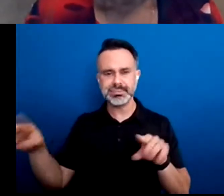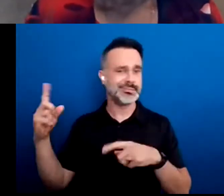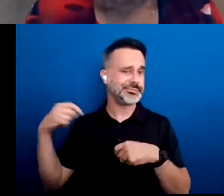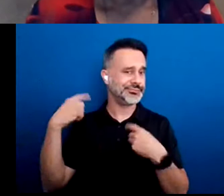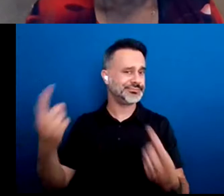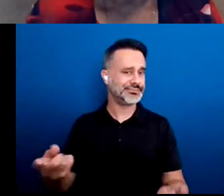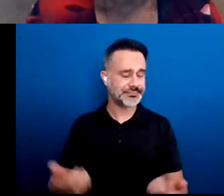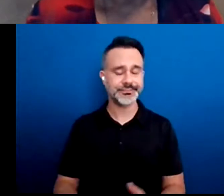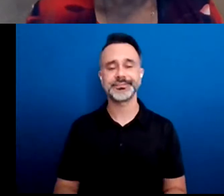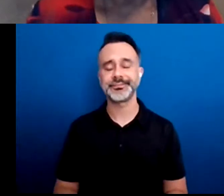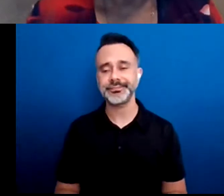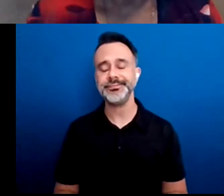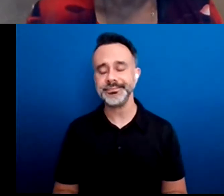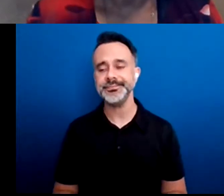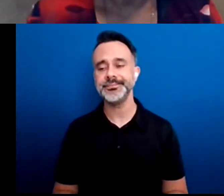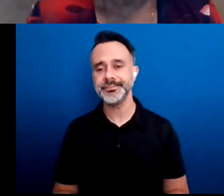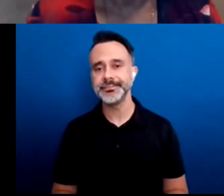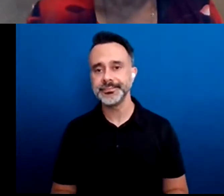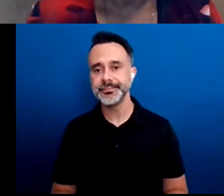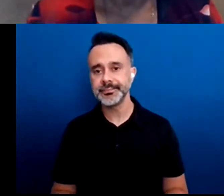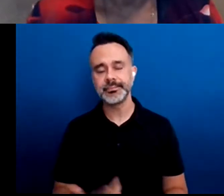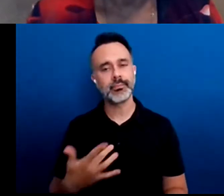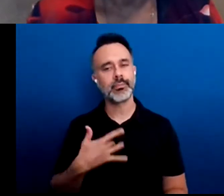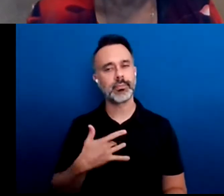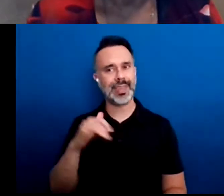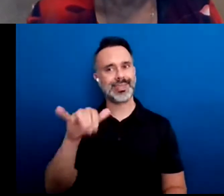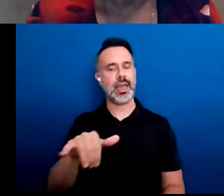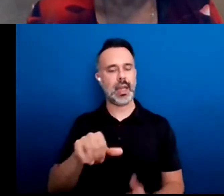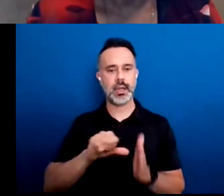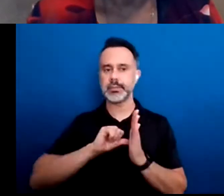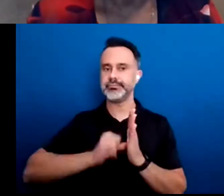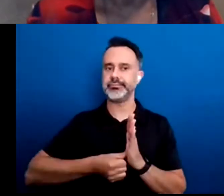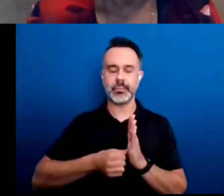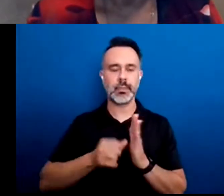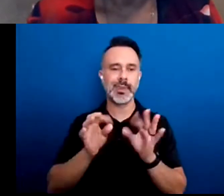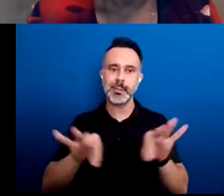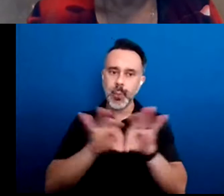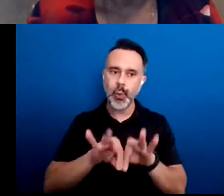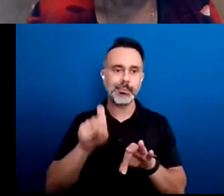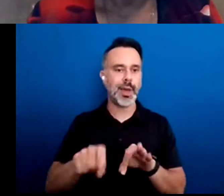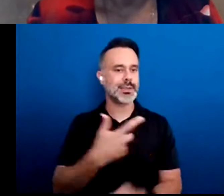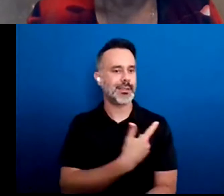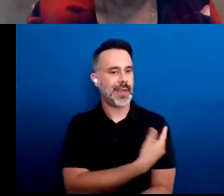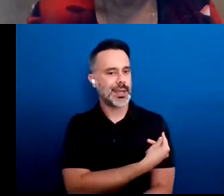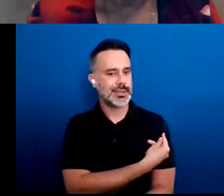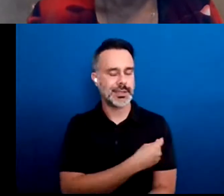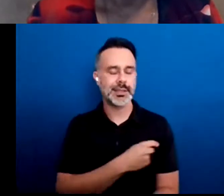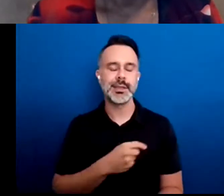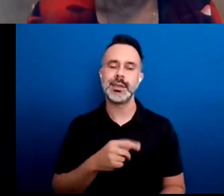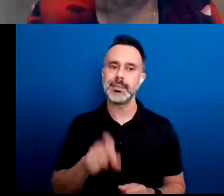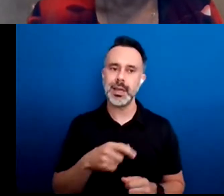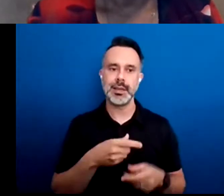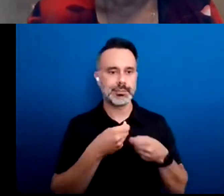really continues to point out the importance of getting vaccine out there and trying to